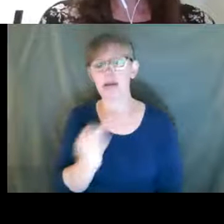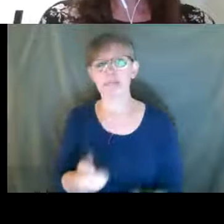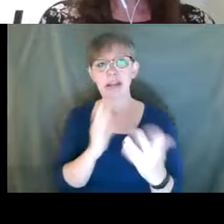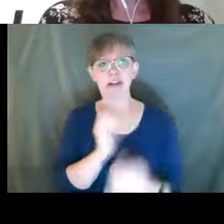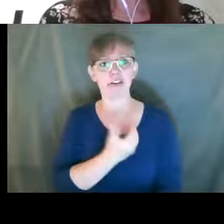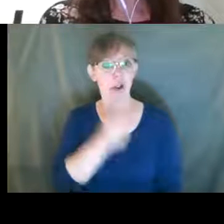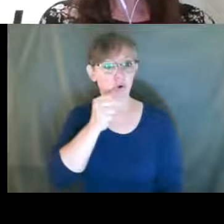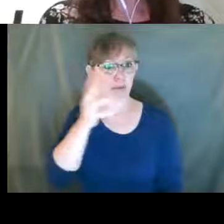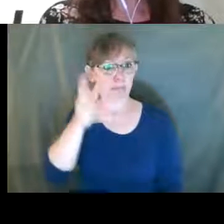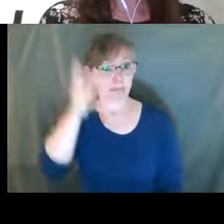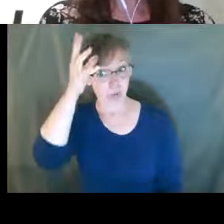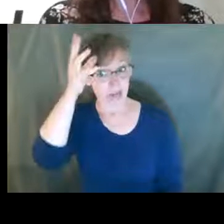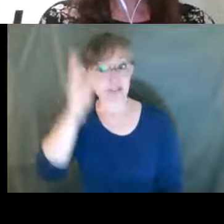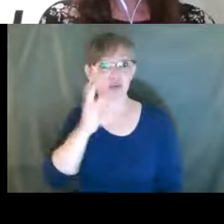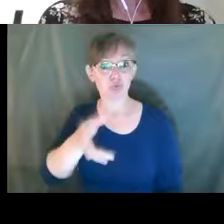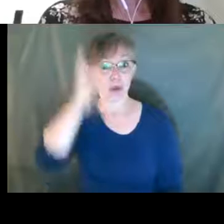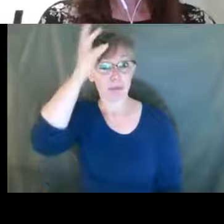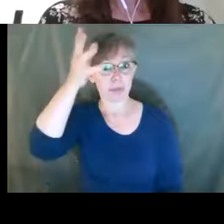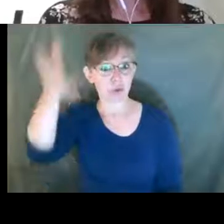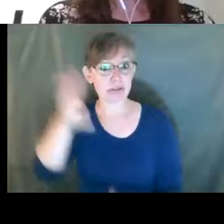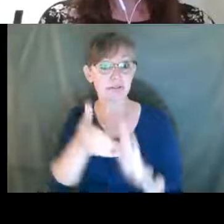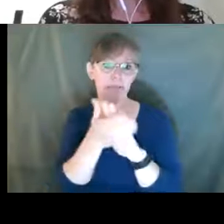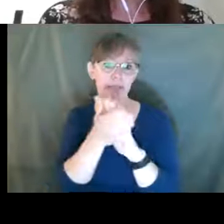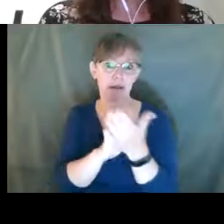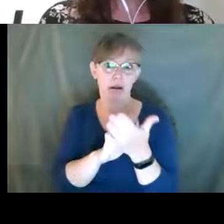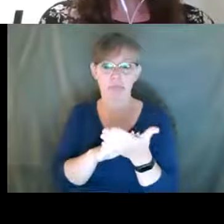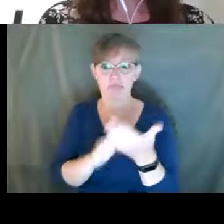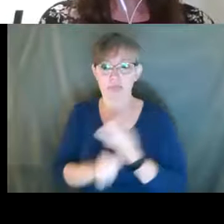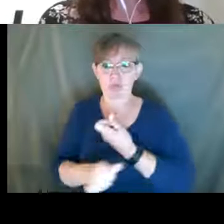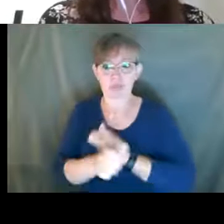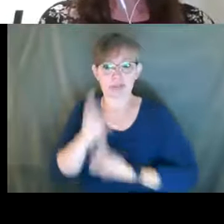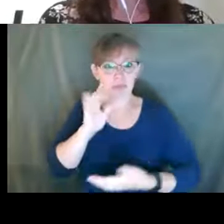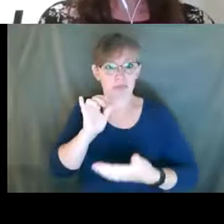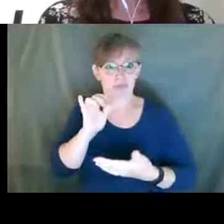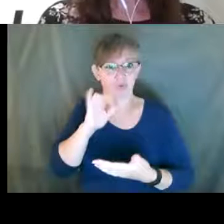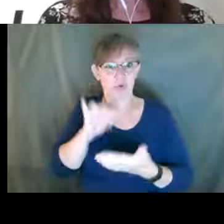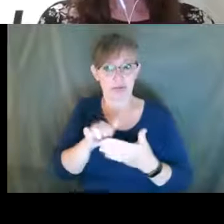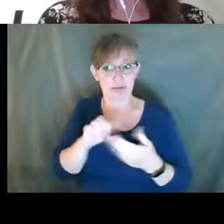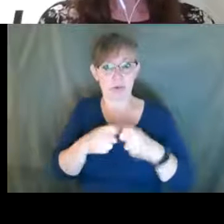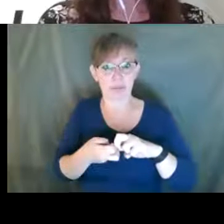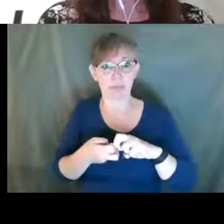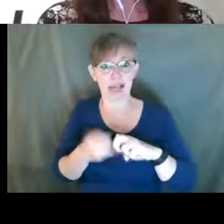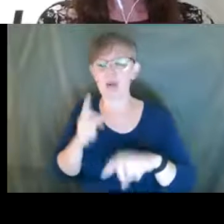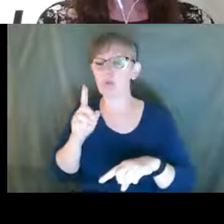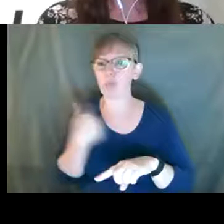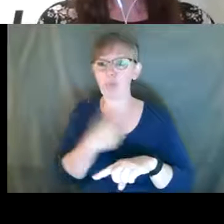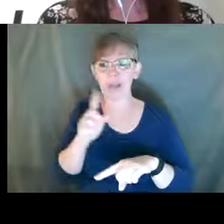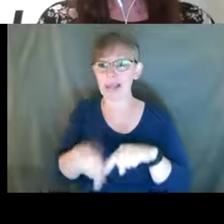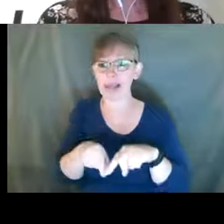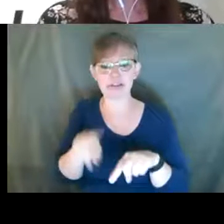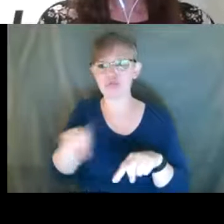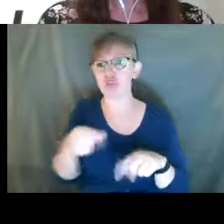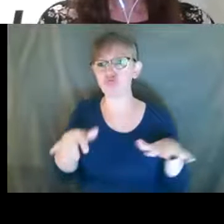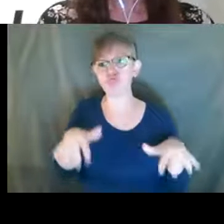are vulnerable and irreplaceable, and we can't ignore or passively sit by and allow addiction to take them from